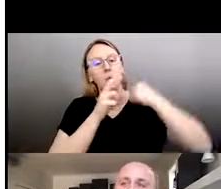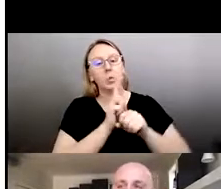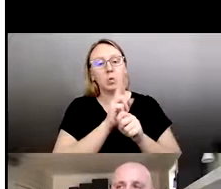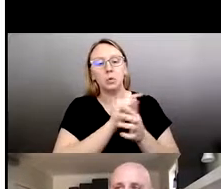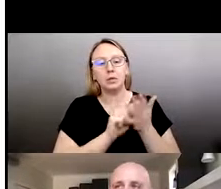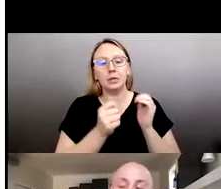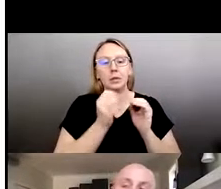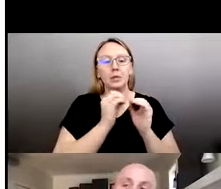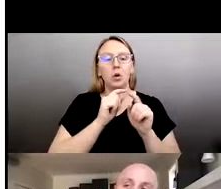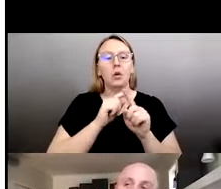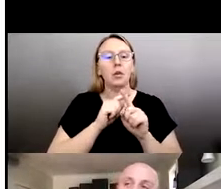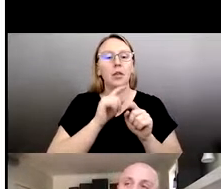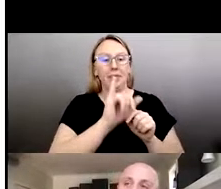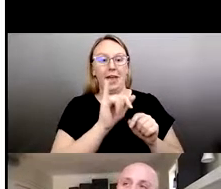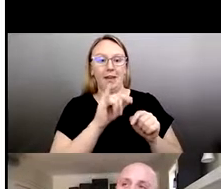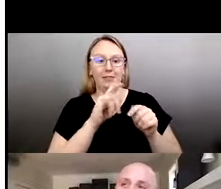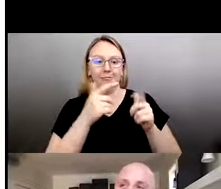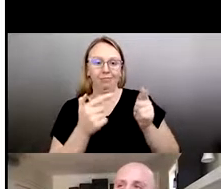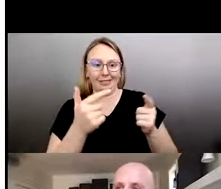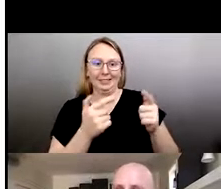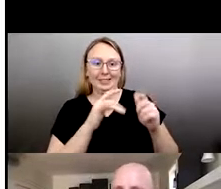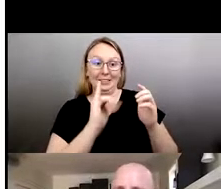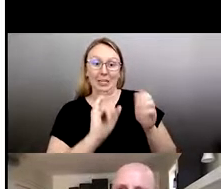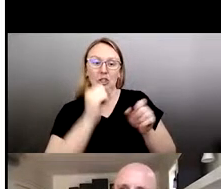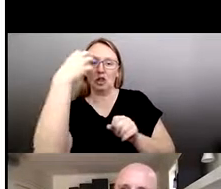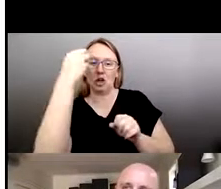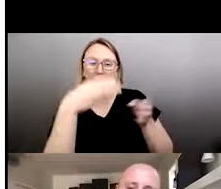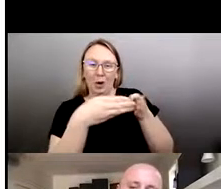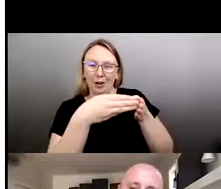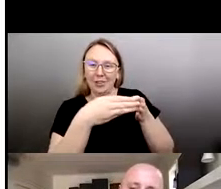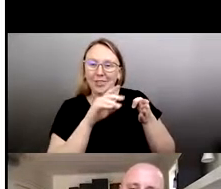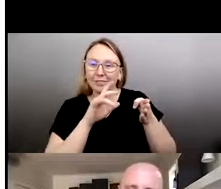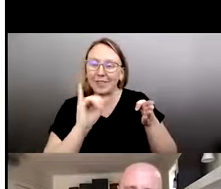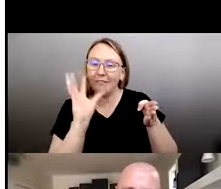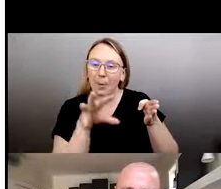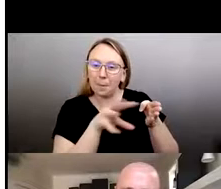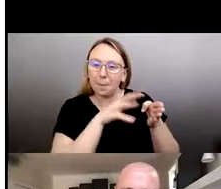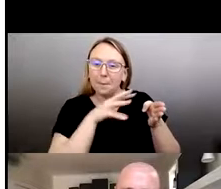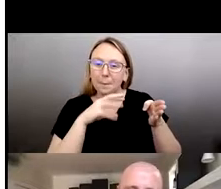with professional experience by working on our collections and archives.